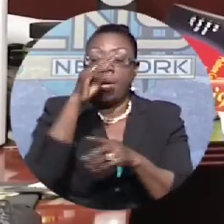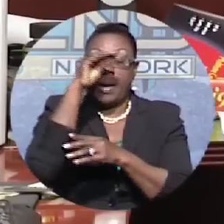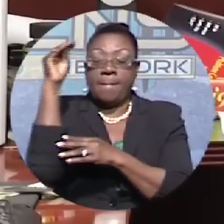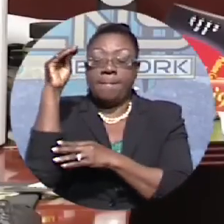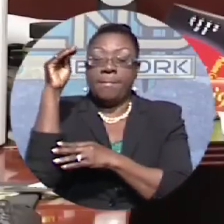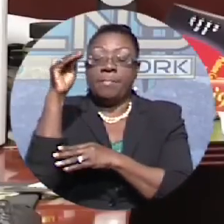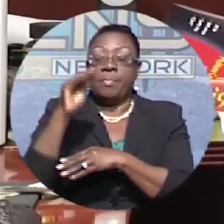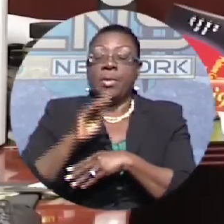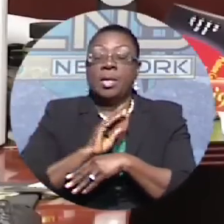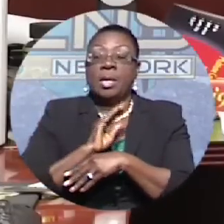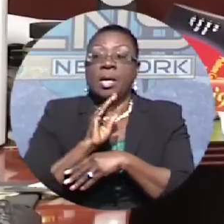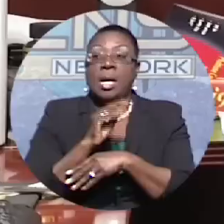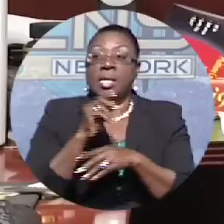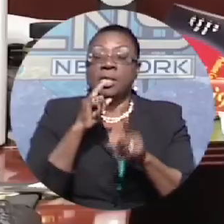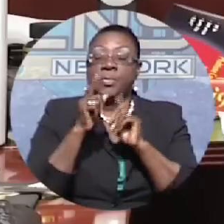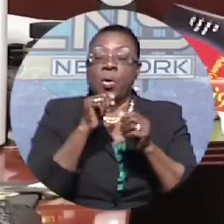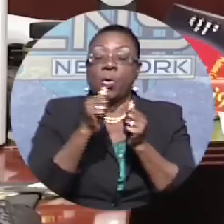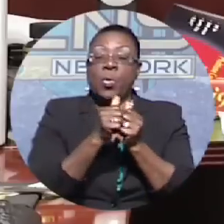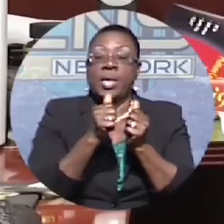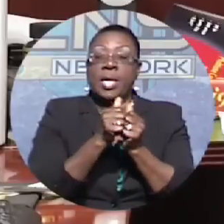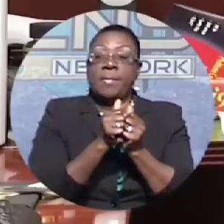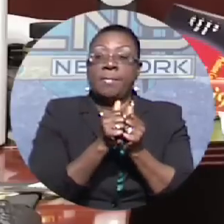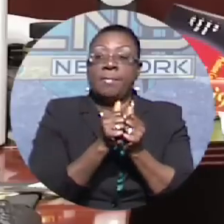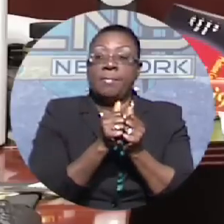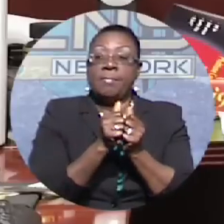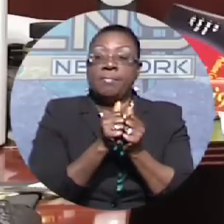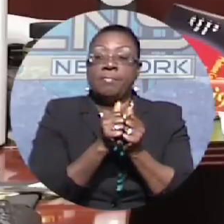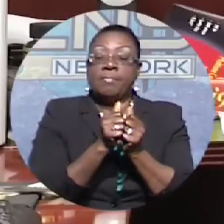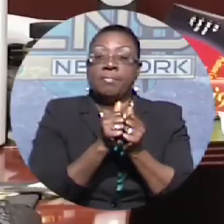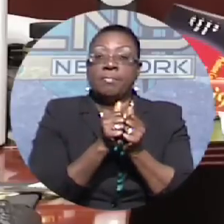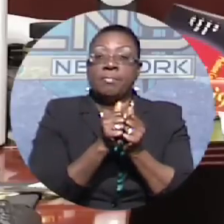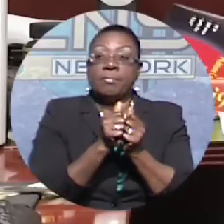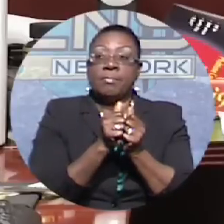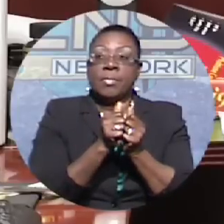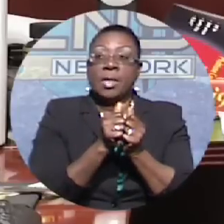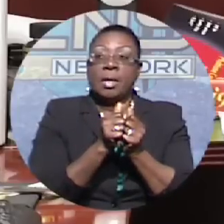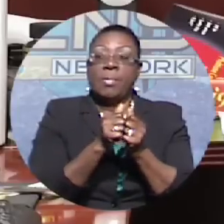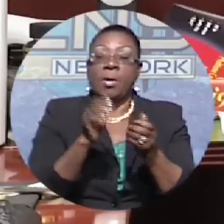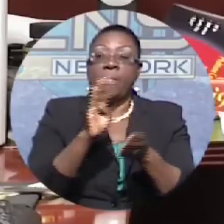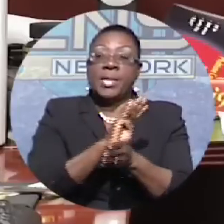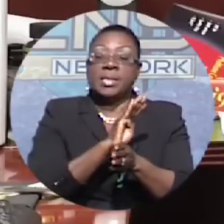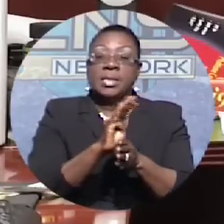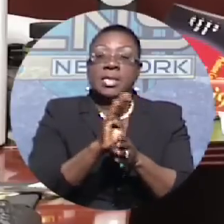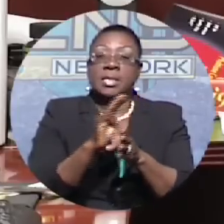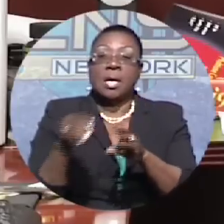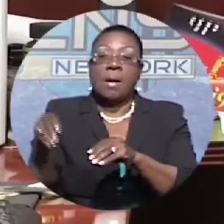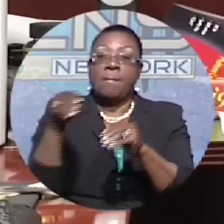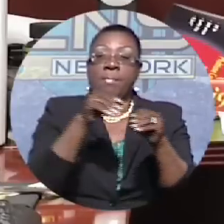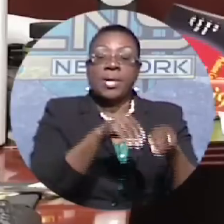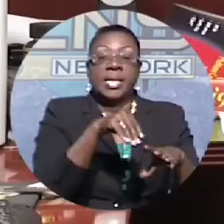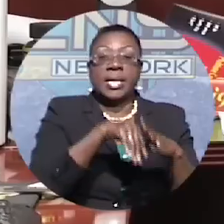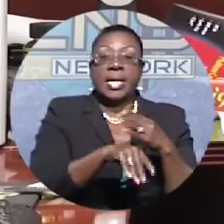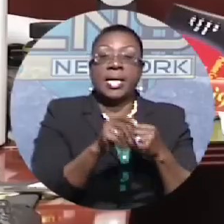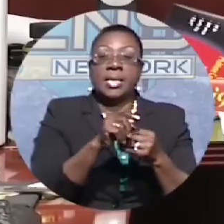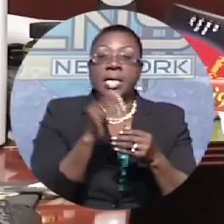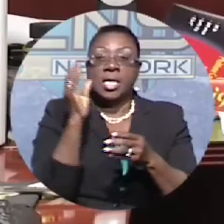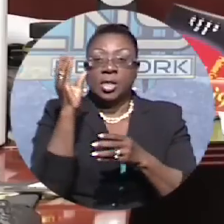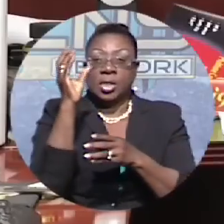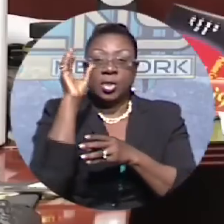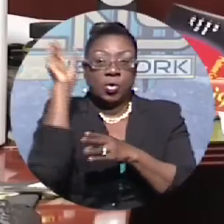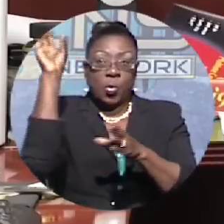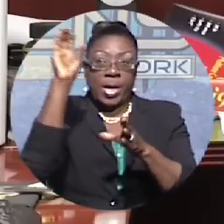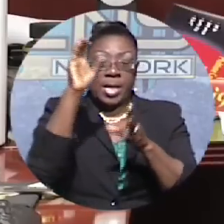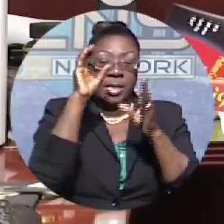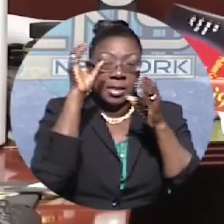know, I spoke a while ago about businesses putting in this surveillance system.